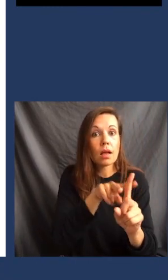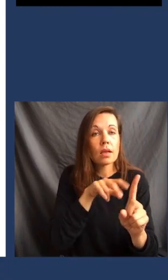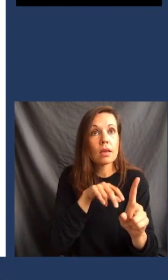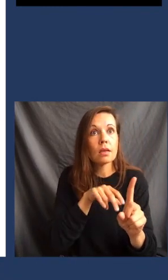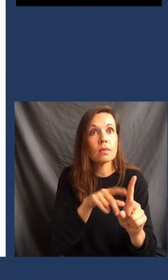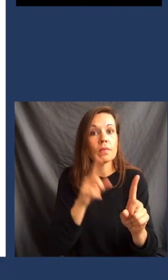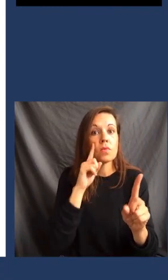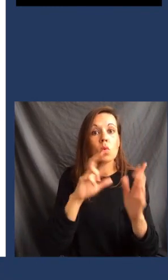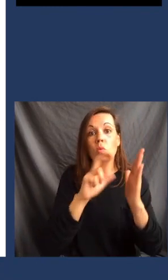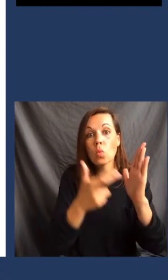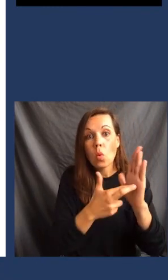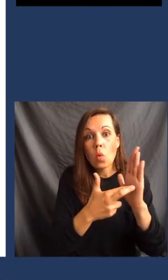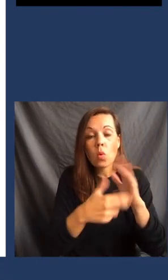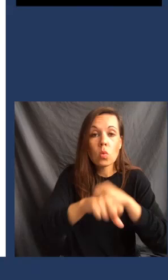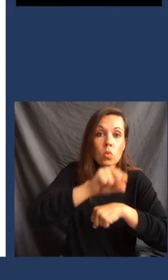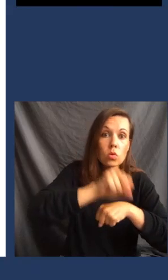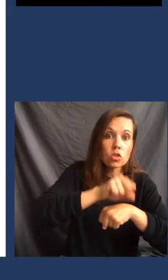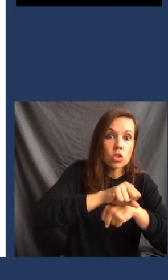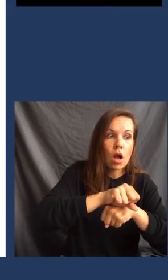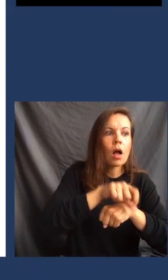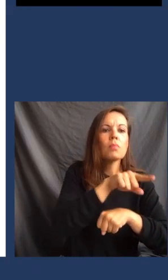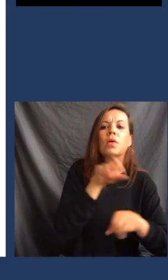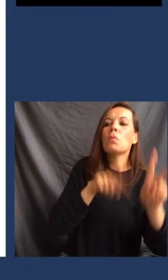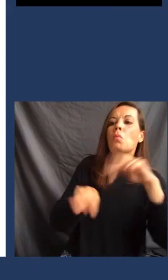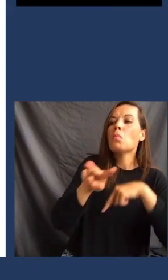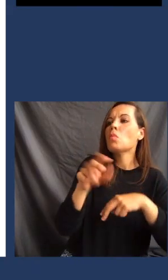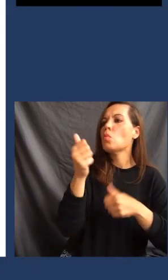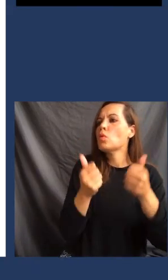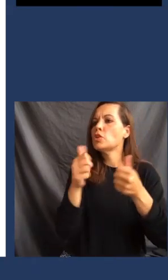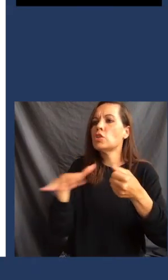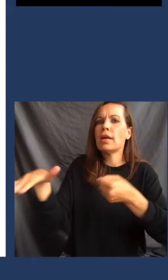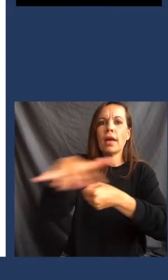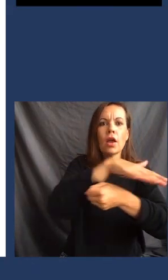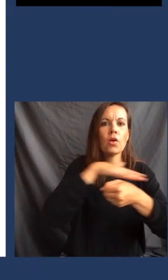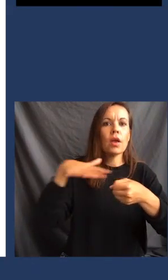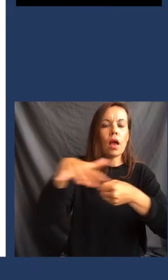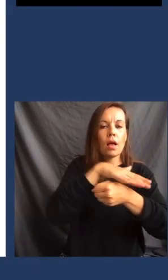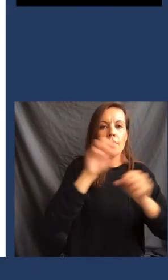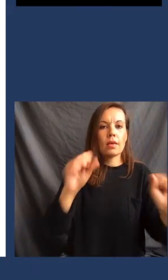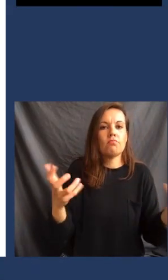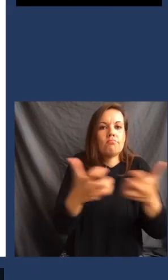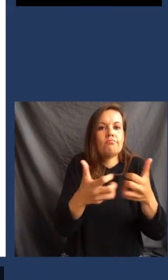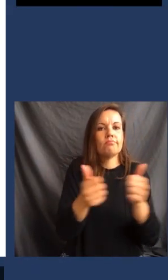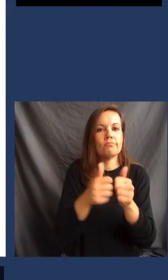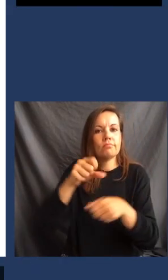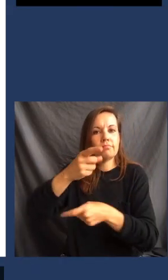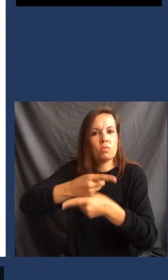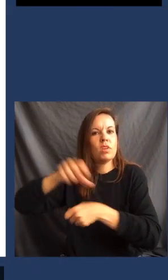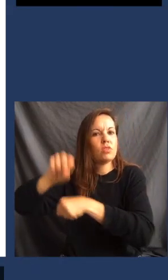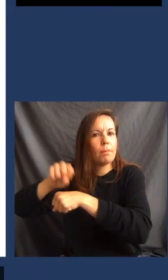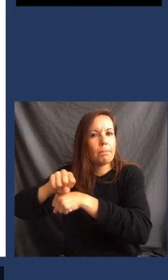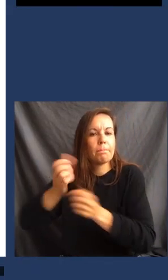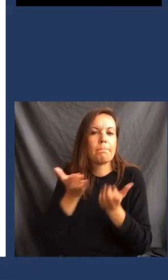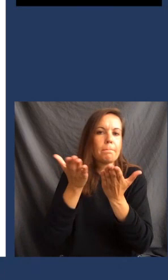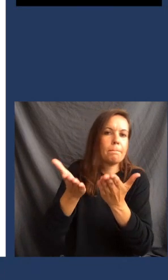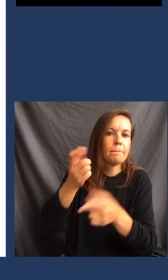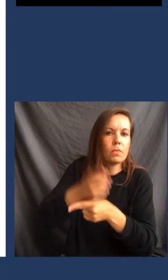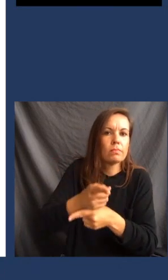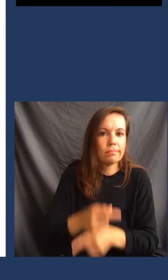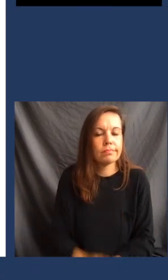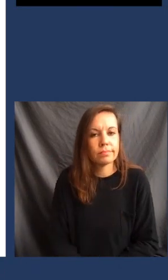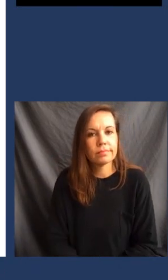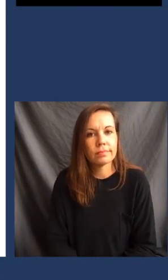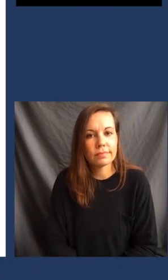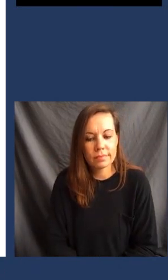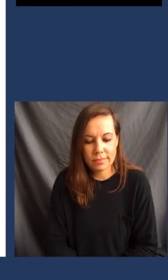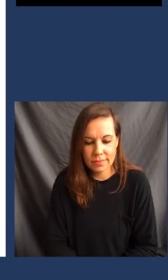certain roles and certain jobs, this gives the recruiters a better scope of where you're located and can then give you better recommendations